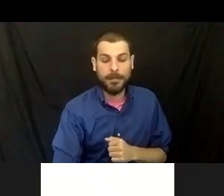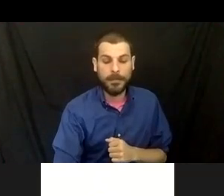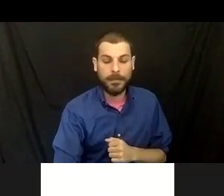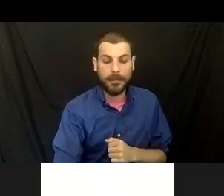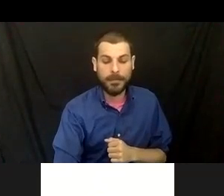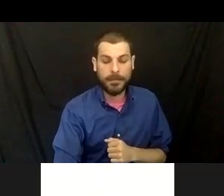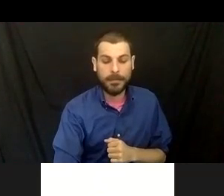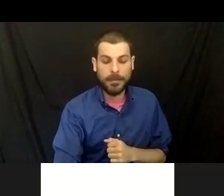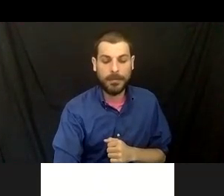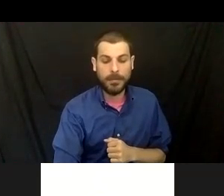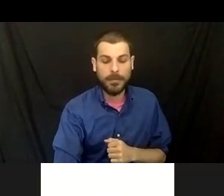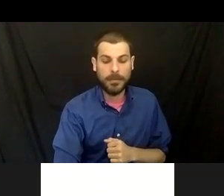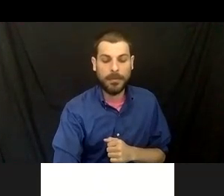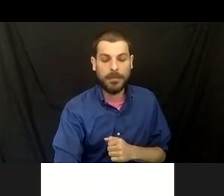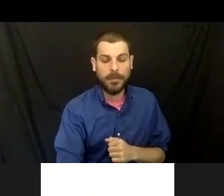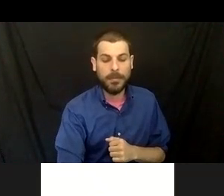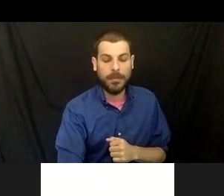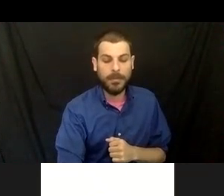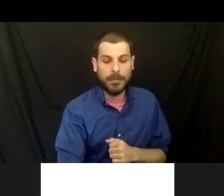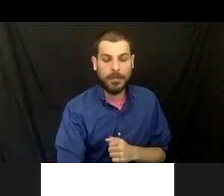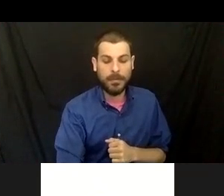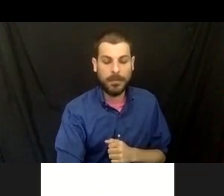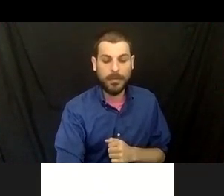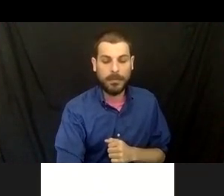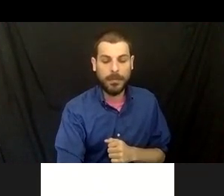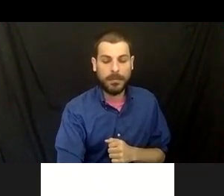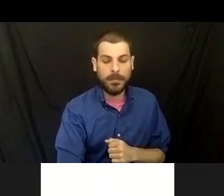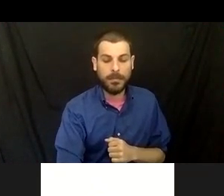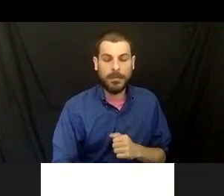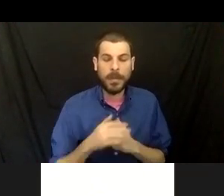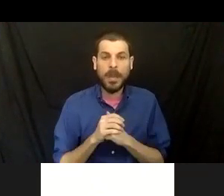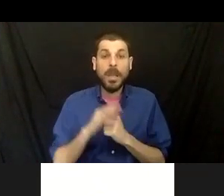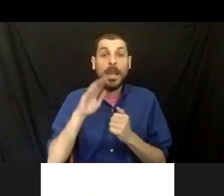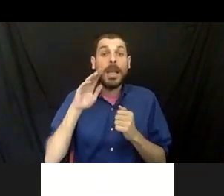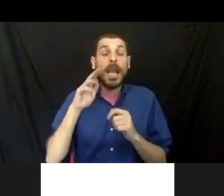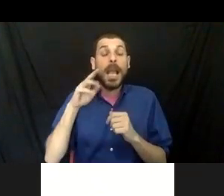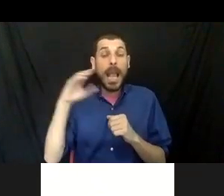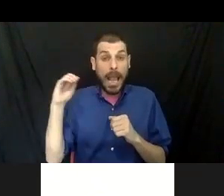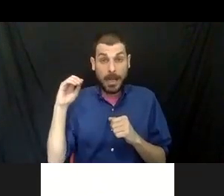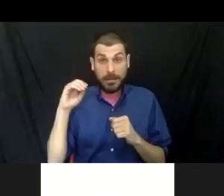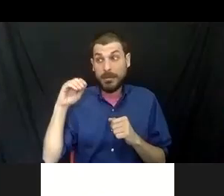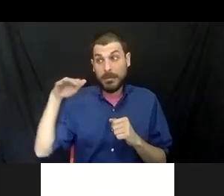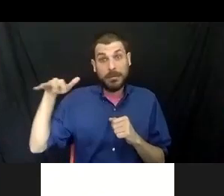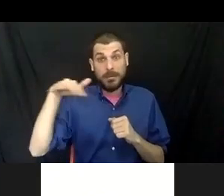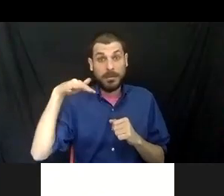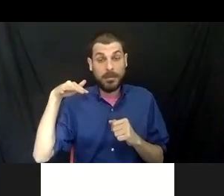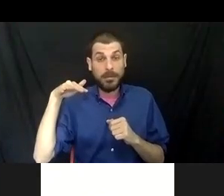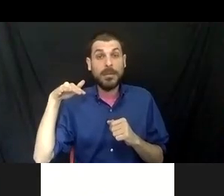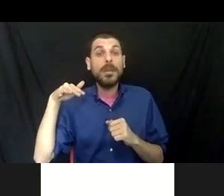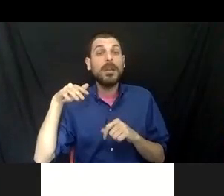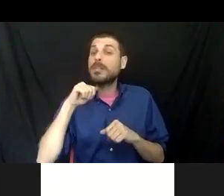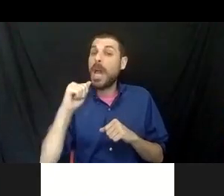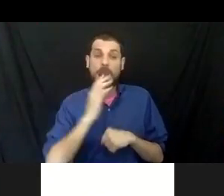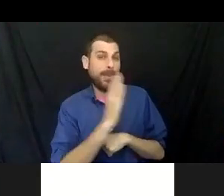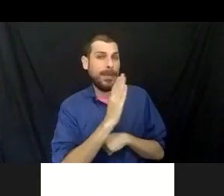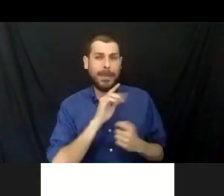appoint somebody on their staff to be a single point of contact for you, somebody that you can reach out to, an